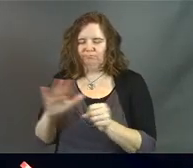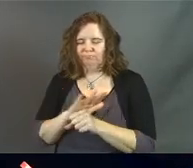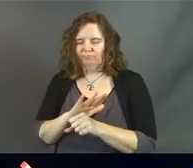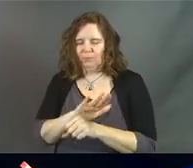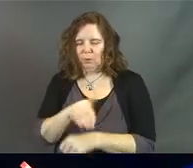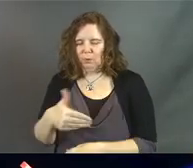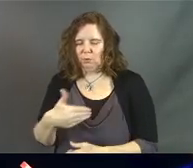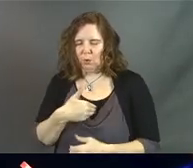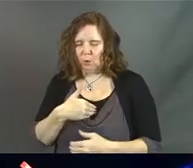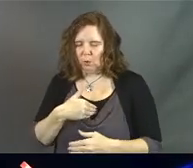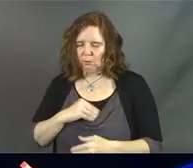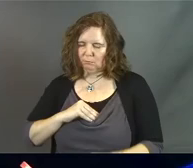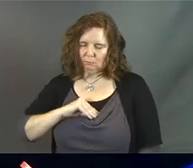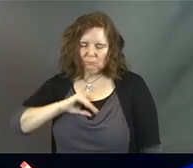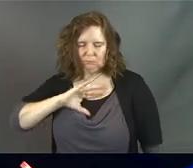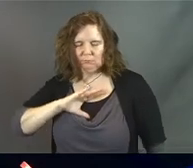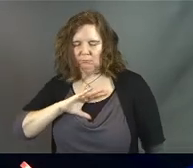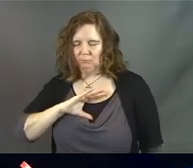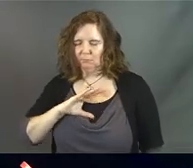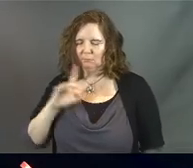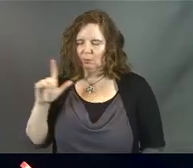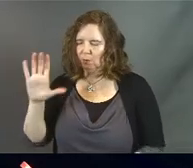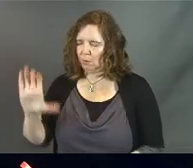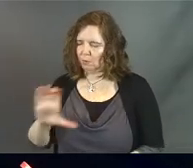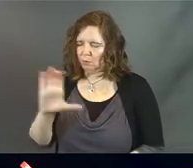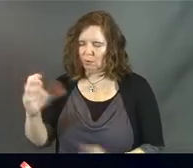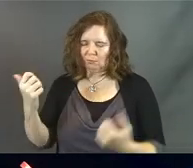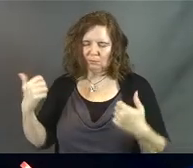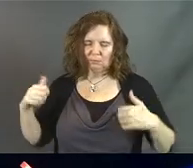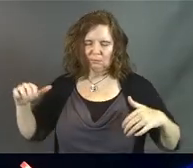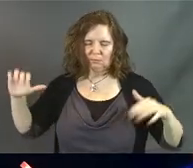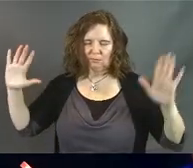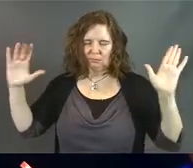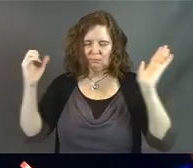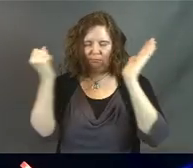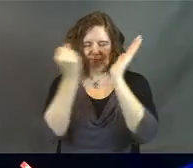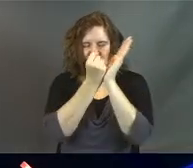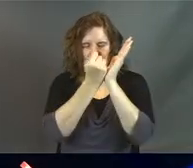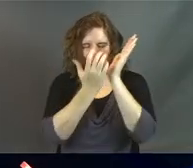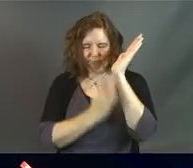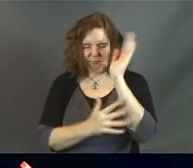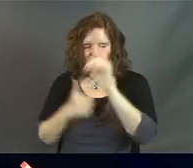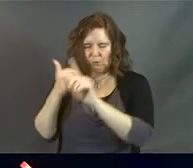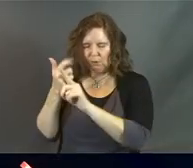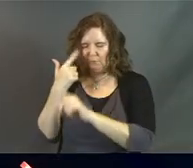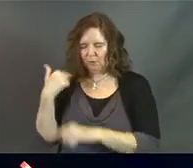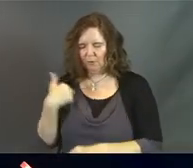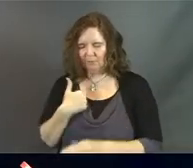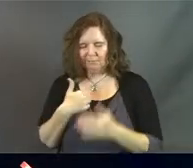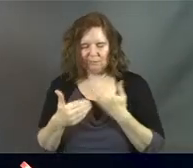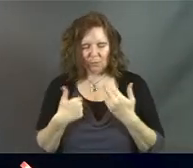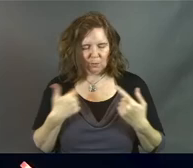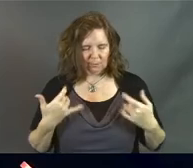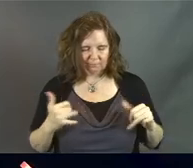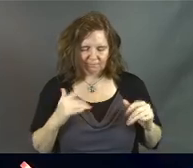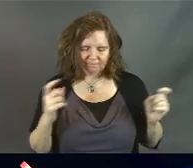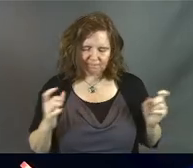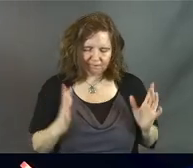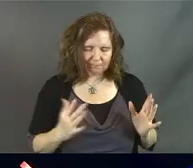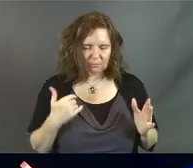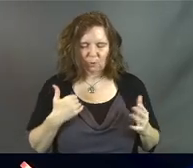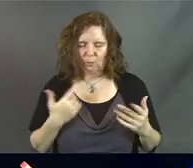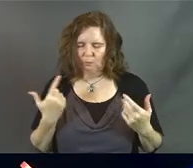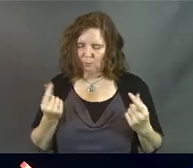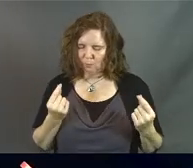souls. God, you went to the cross and sacrificed yourself for us, though we are sinners. And God, so we